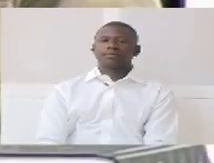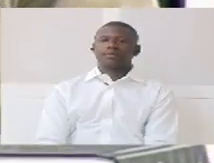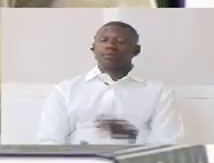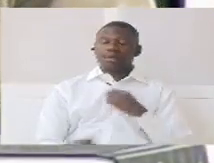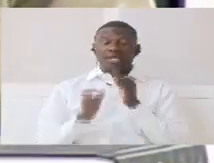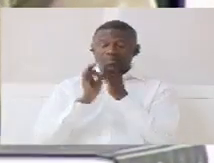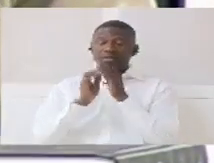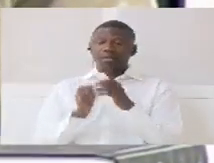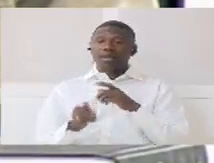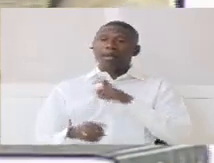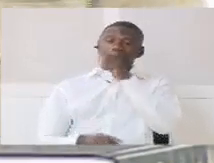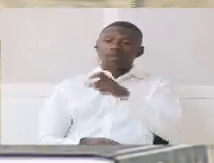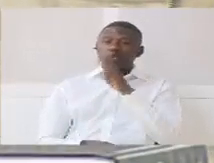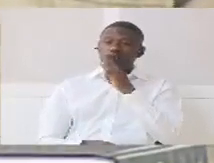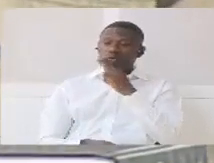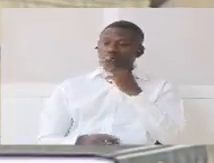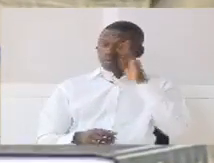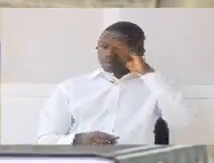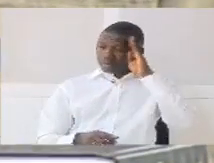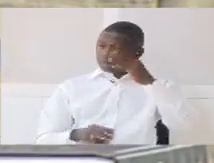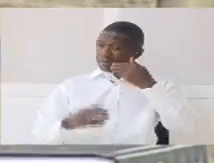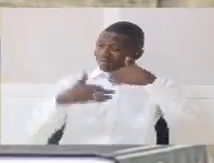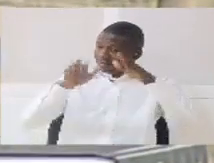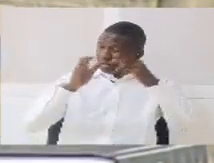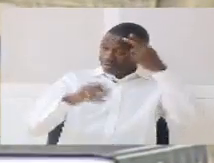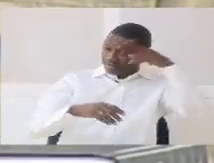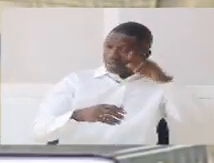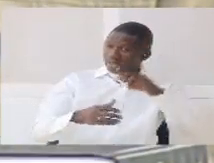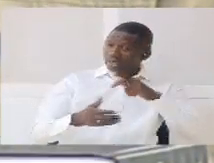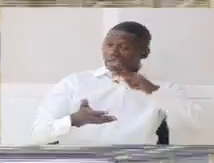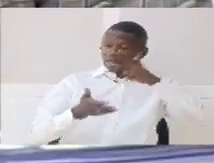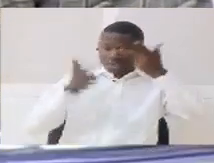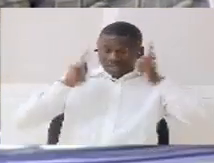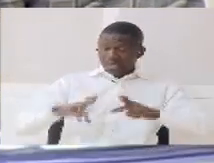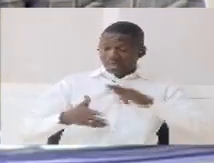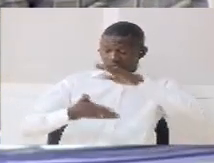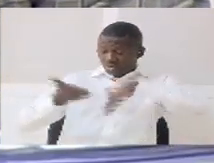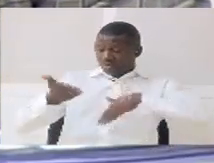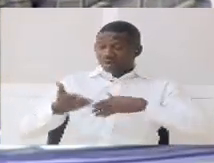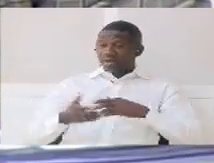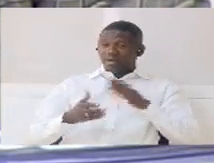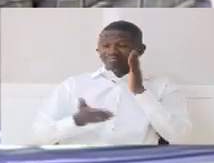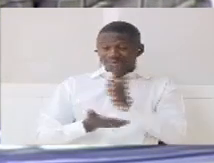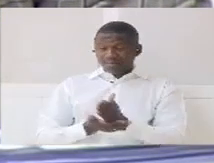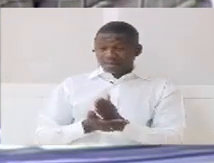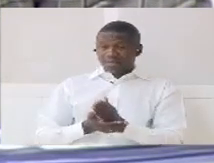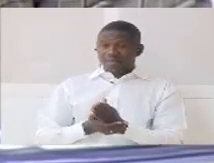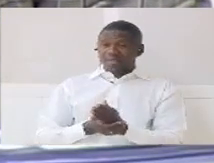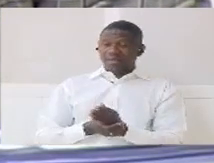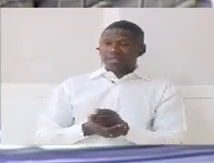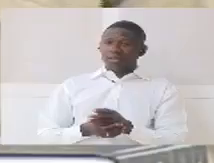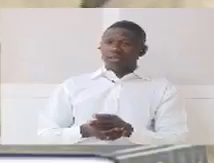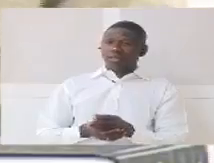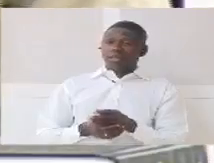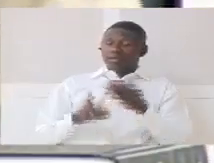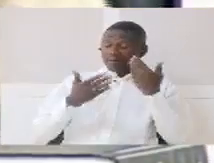certificate, you call that escape? from lawful custody. How did Umar escape from lawful